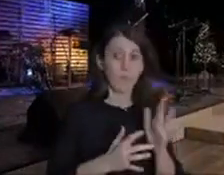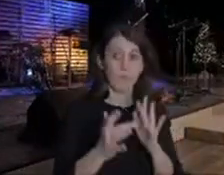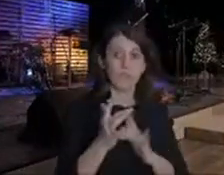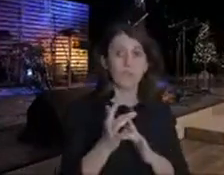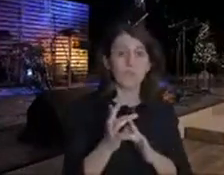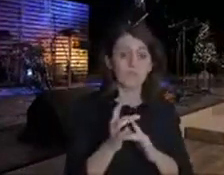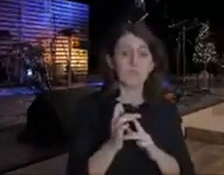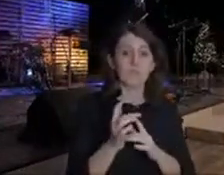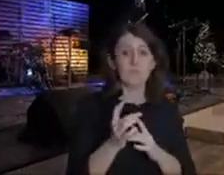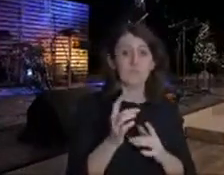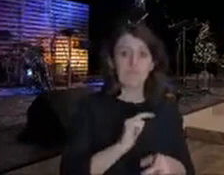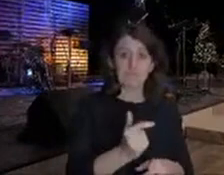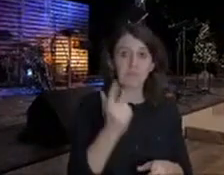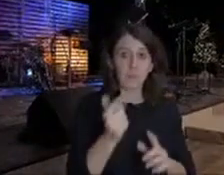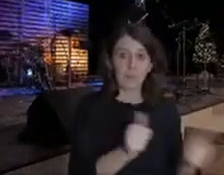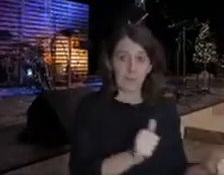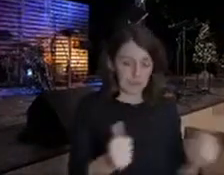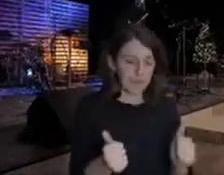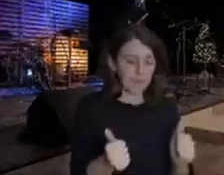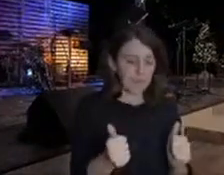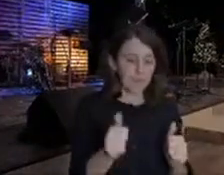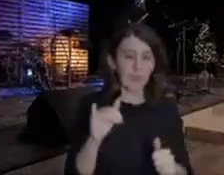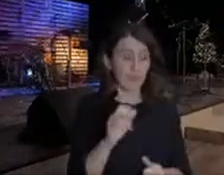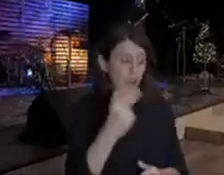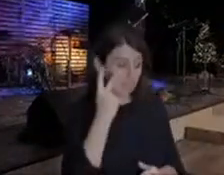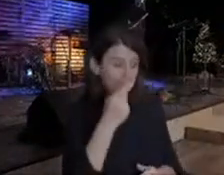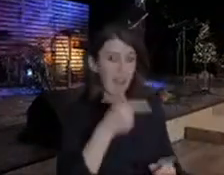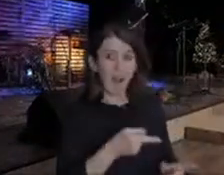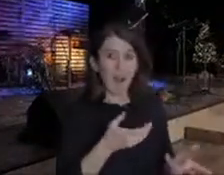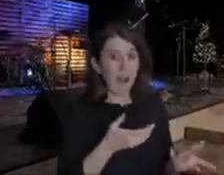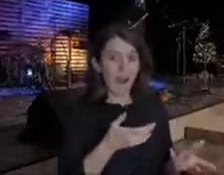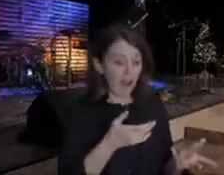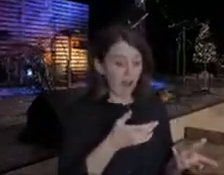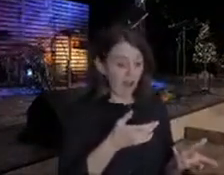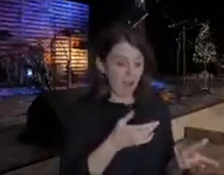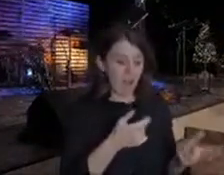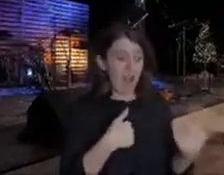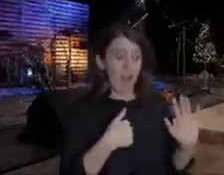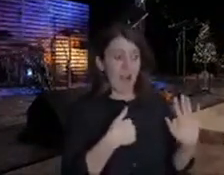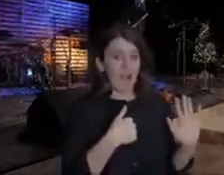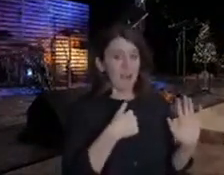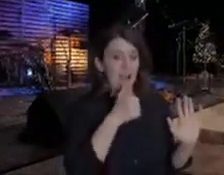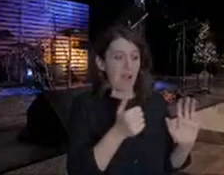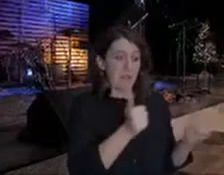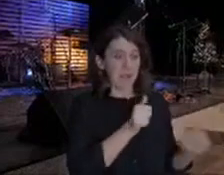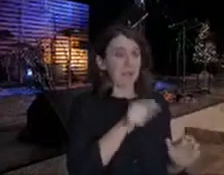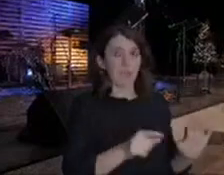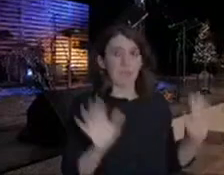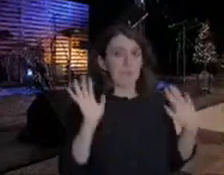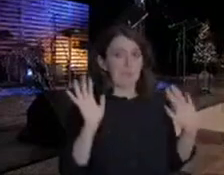to John to be baptized, John actually sees who he is and is like, look, I should not be baptizing